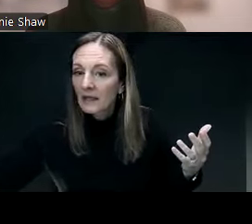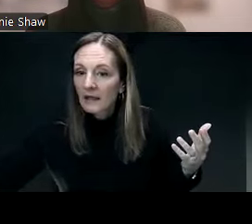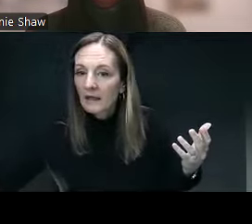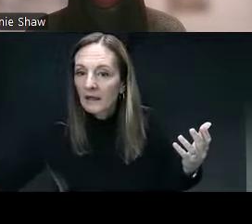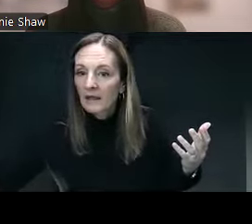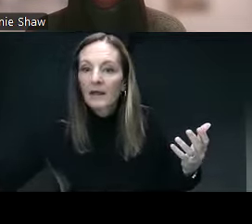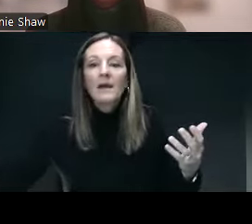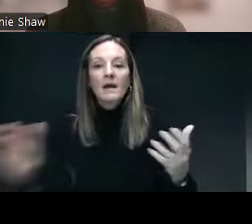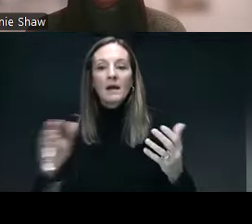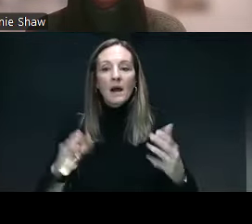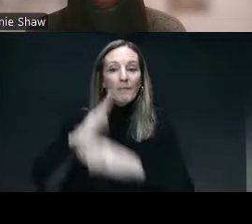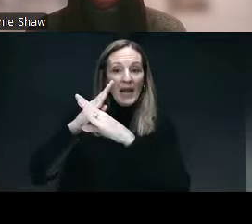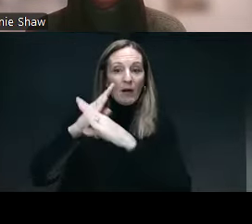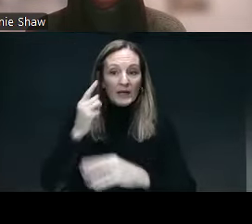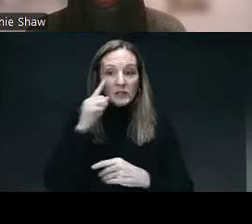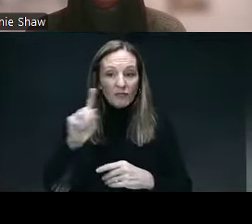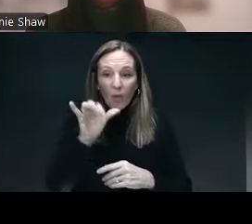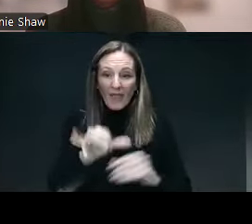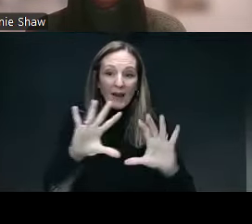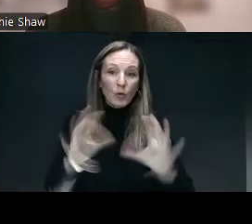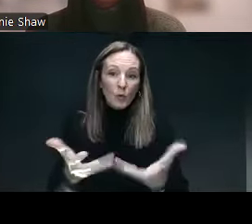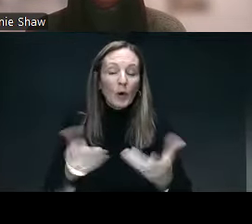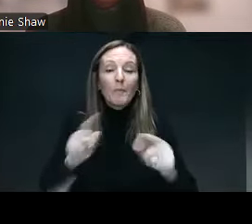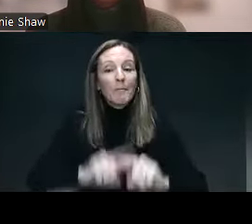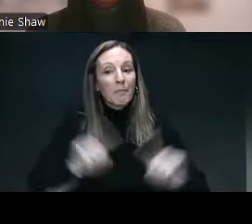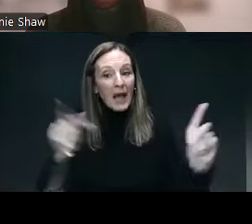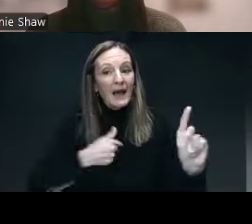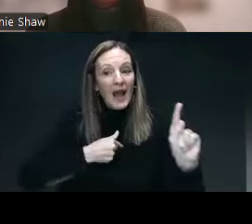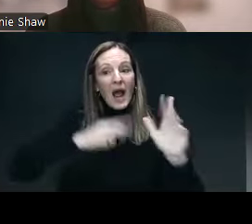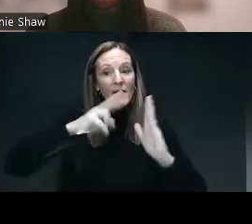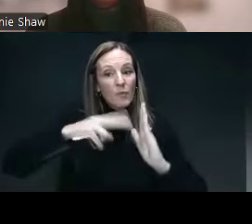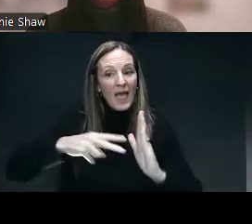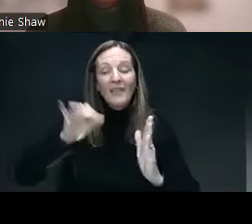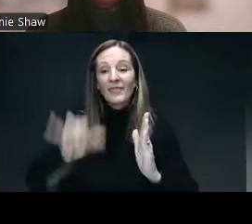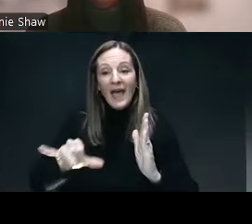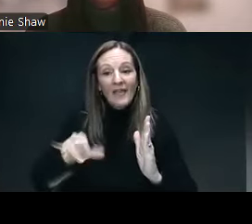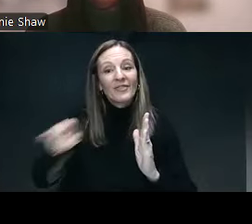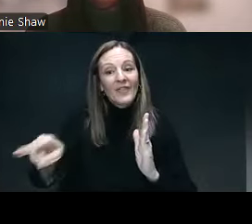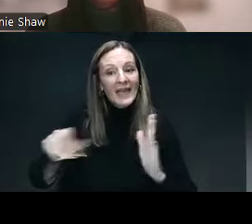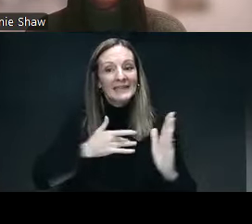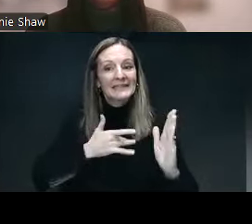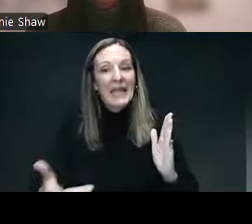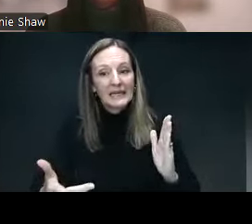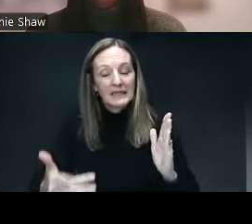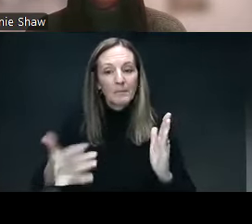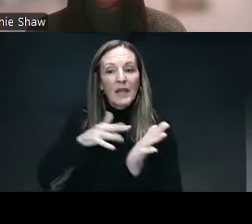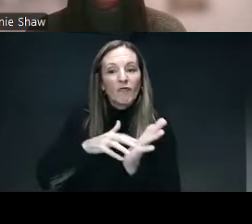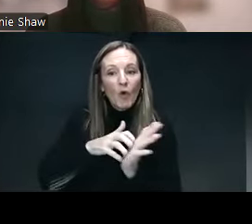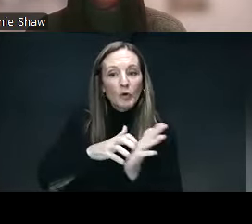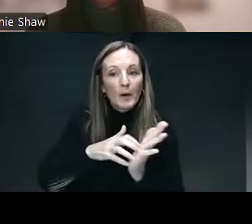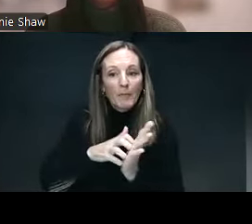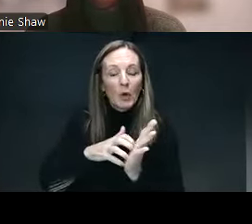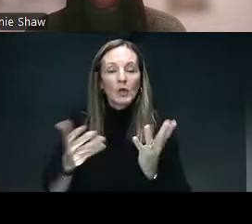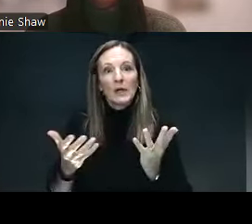the things that I have read is that they tend to be a vulnerable population in the